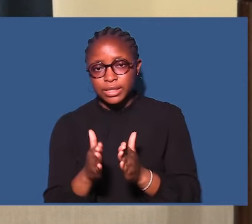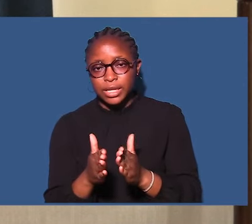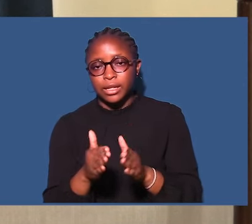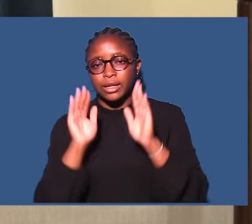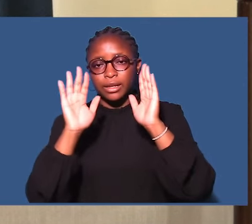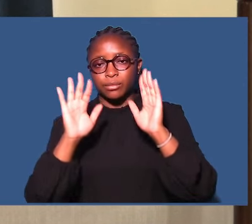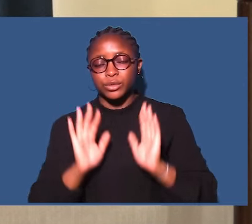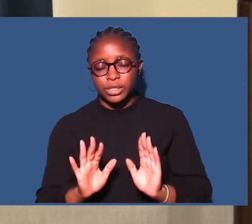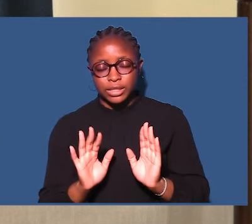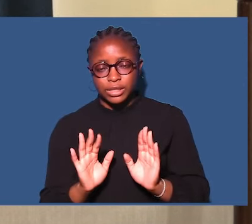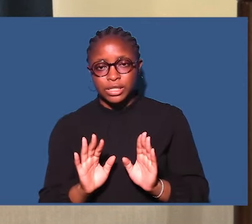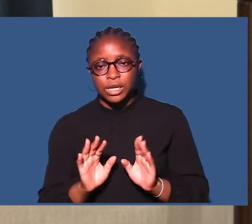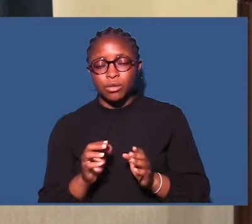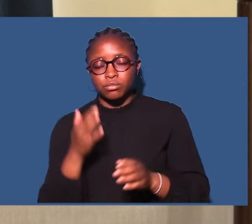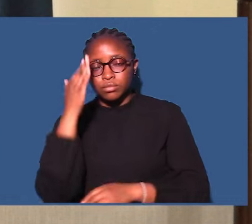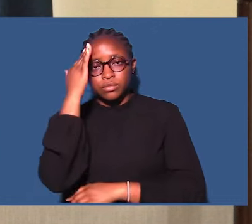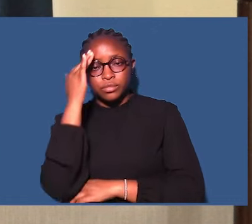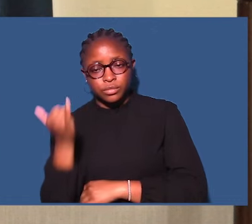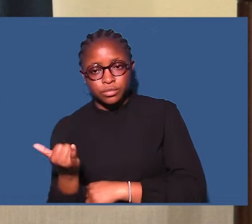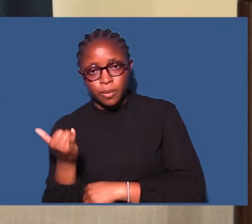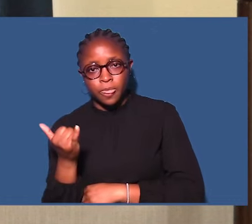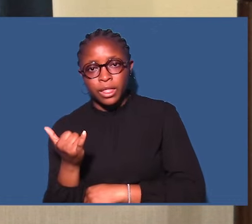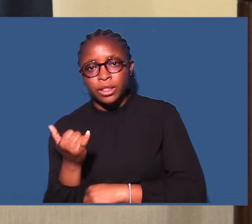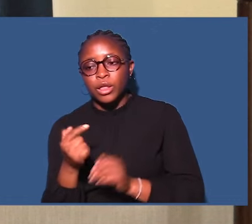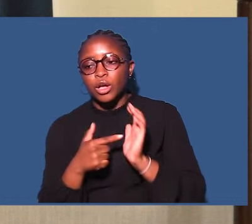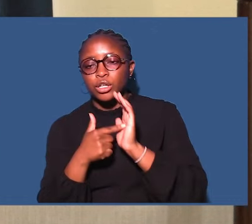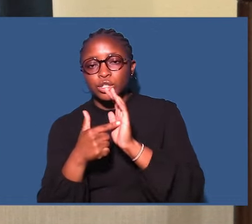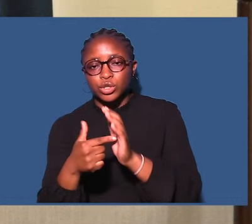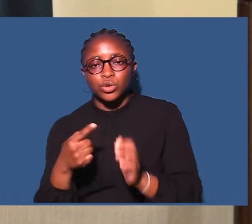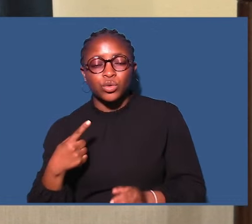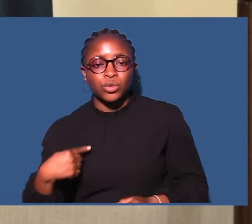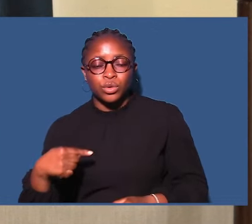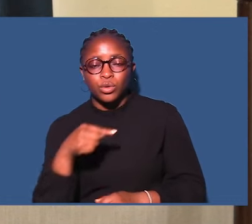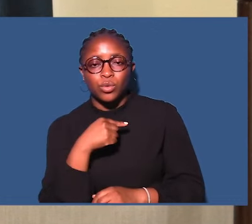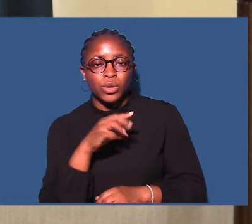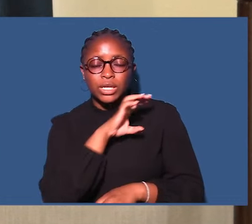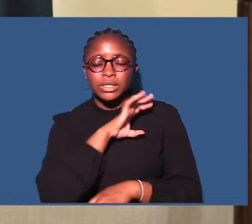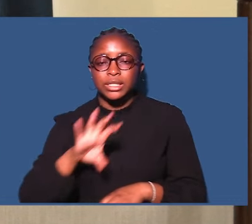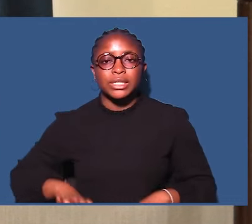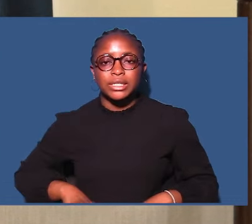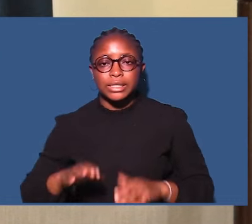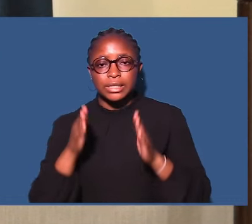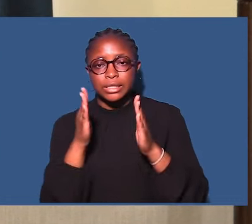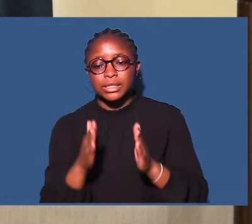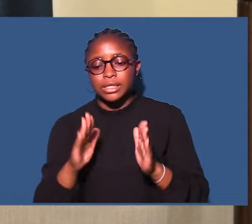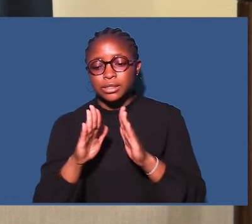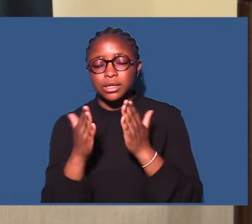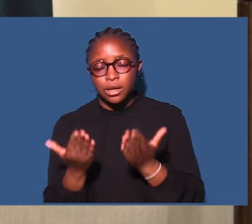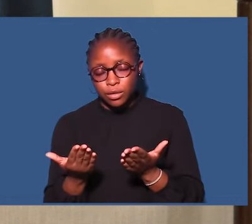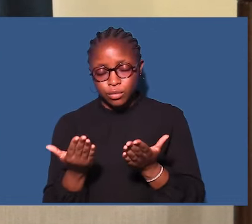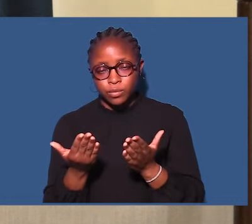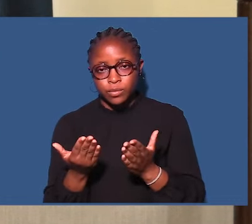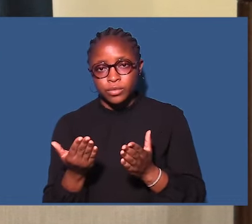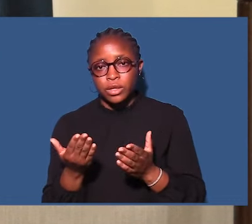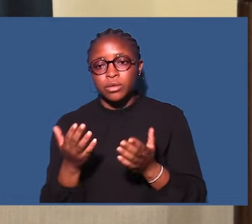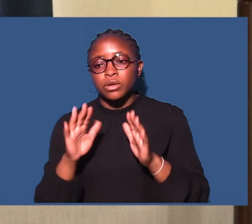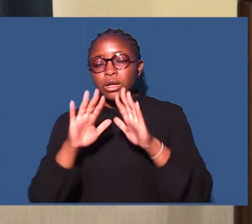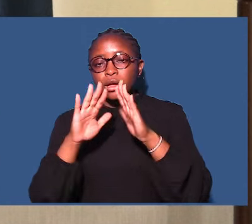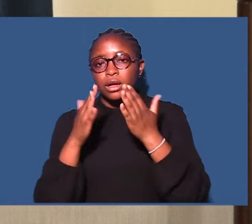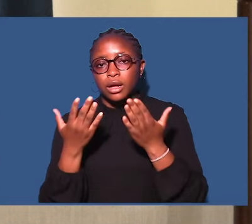the kind of Christians that we are, how we are able to attract those who are